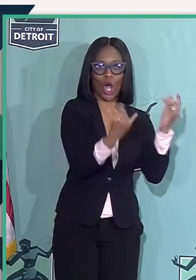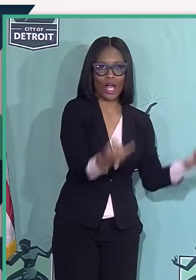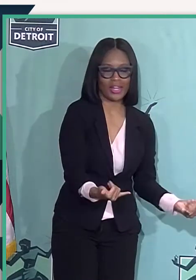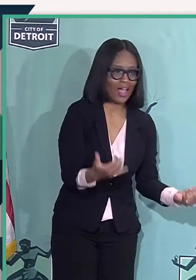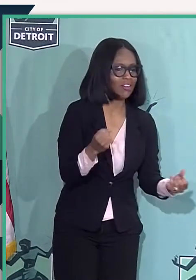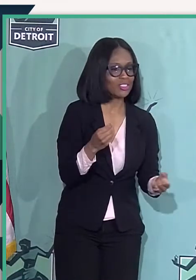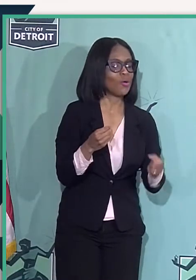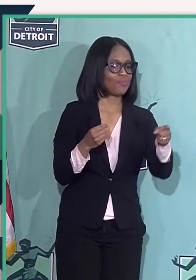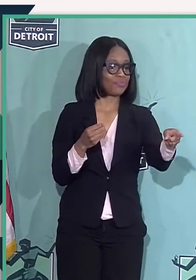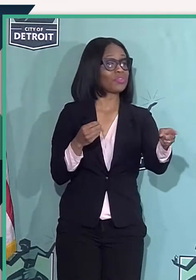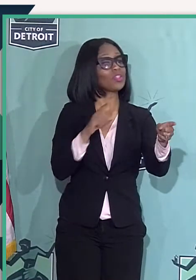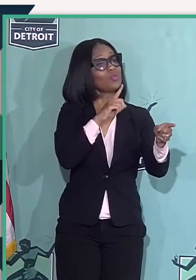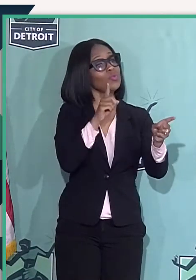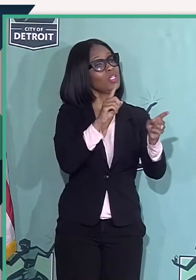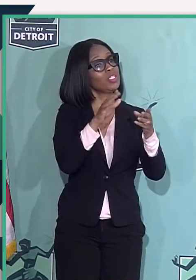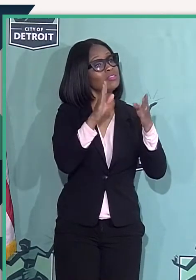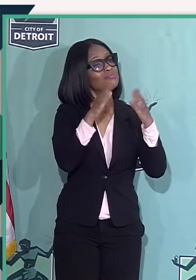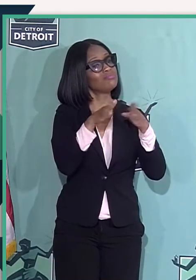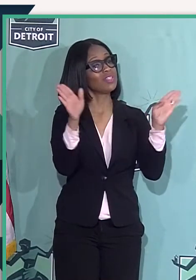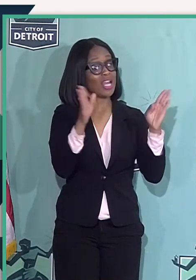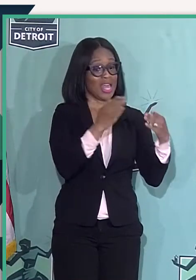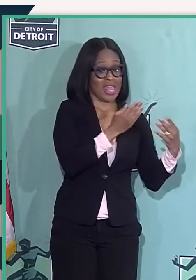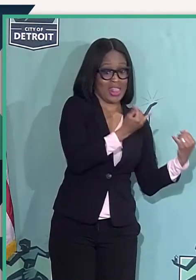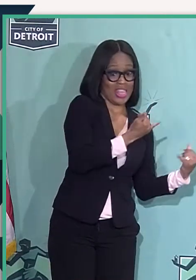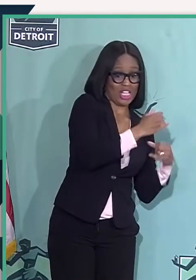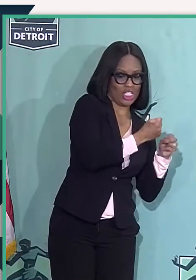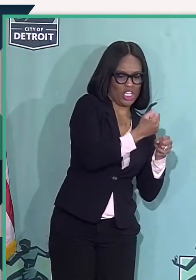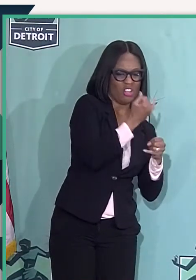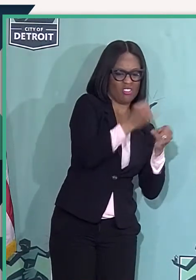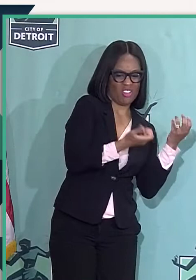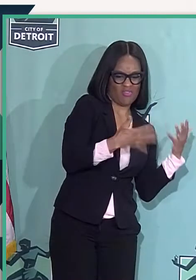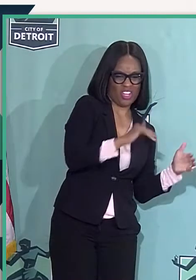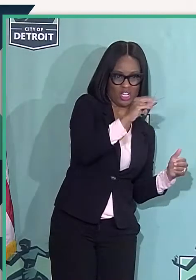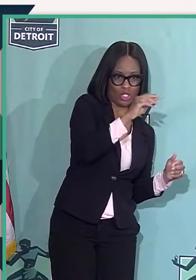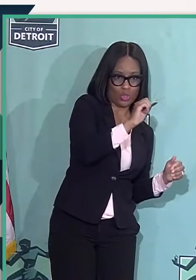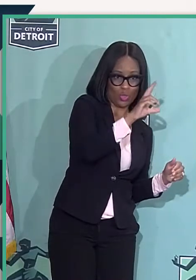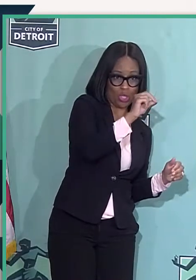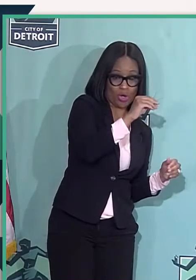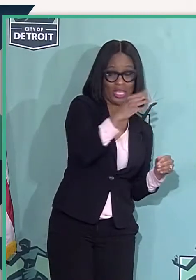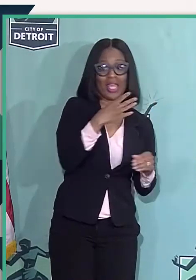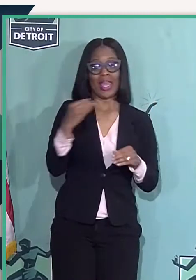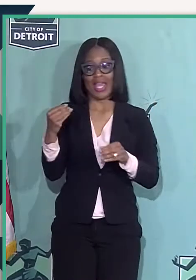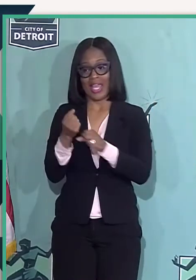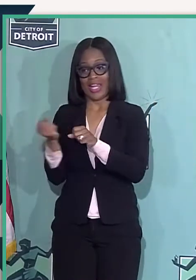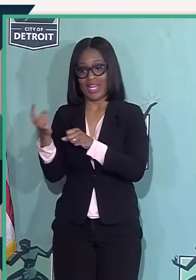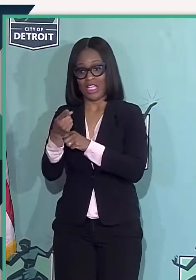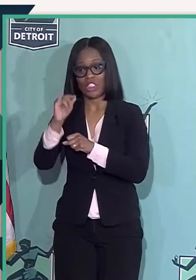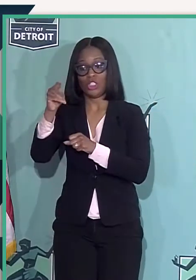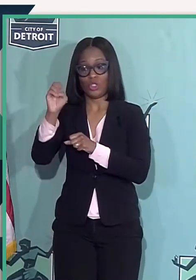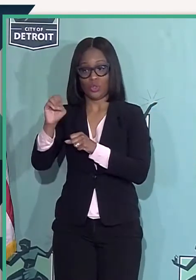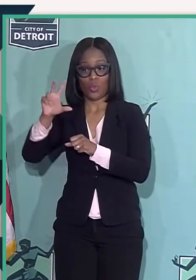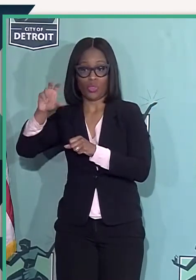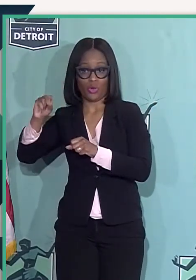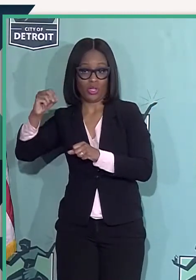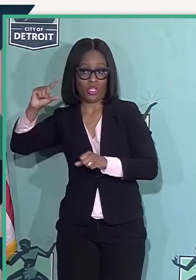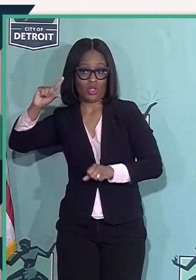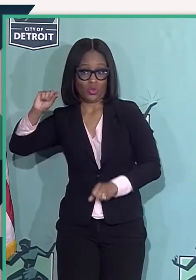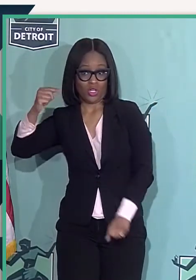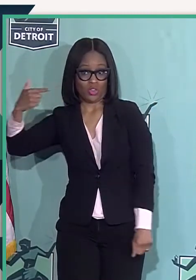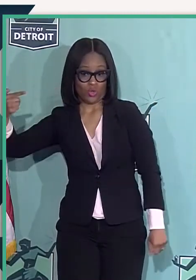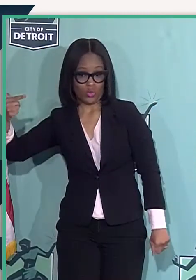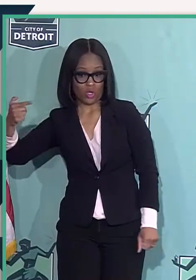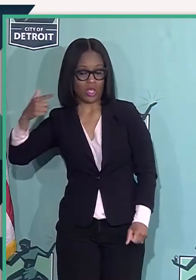So the overall cut between this year, which ends June 30th, and next year, which ends June 30th of 2021,